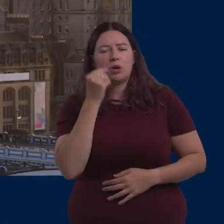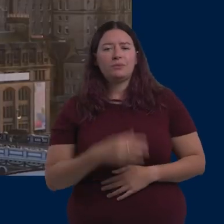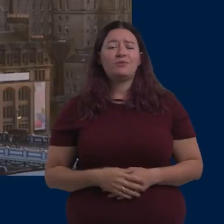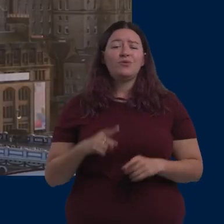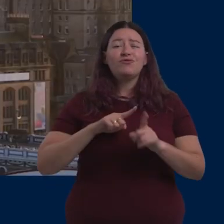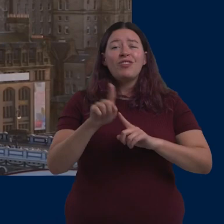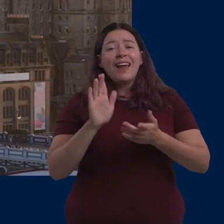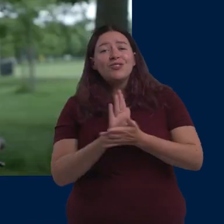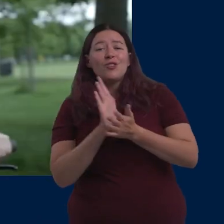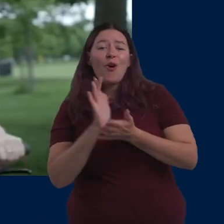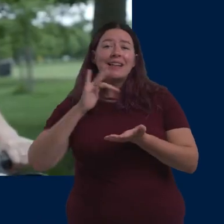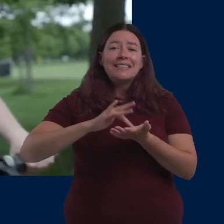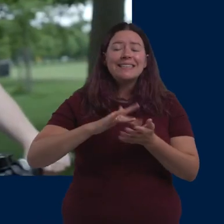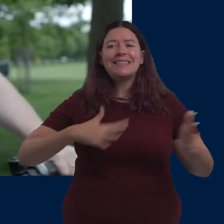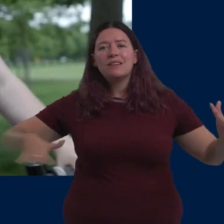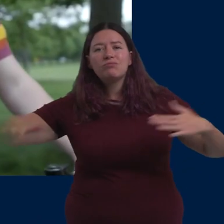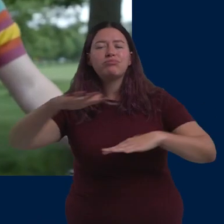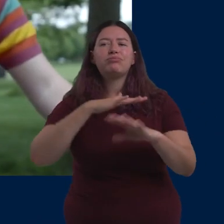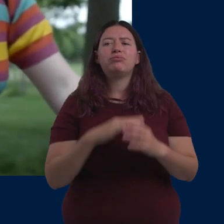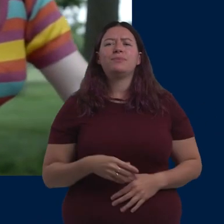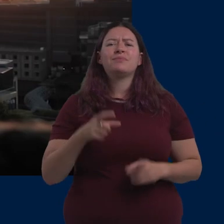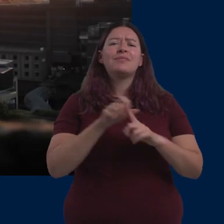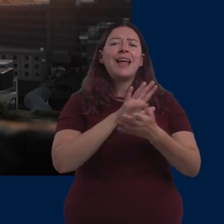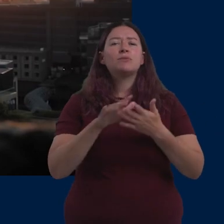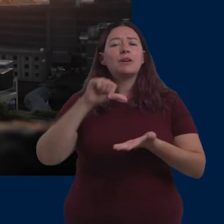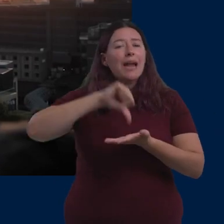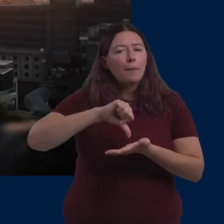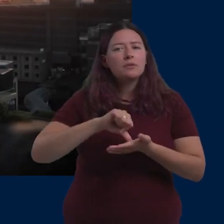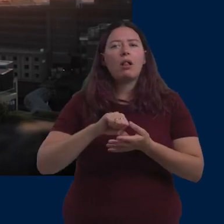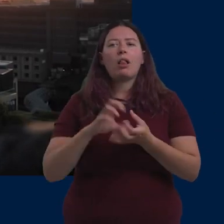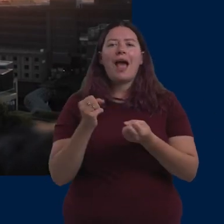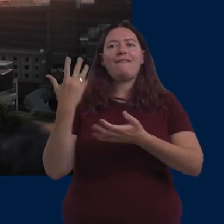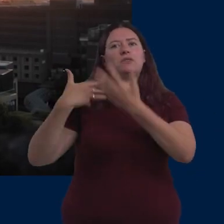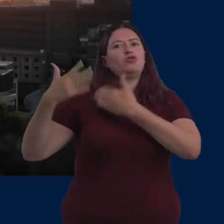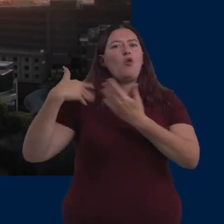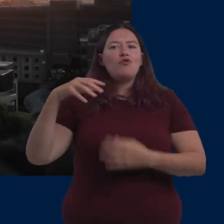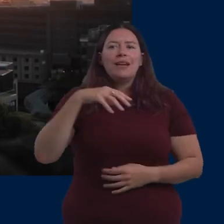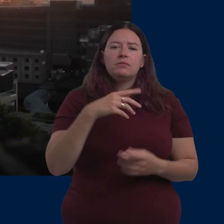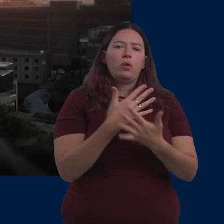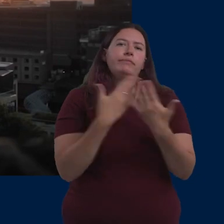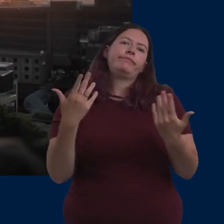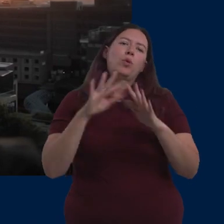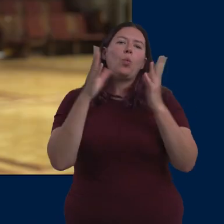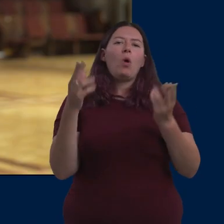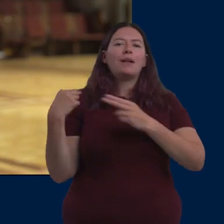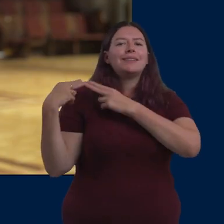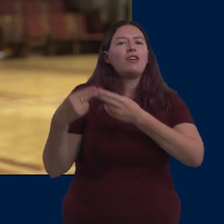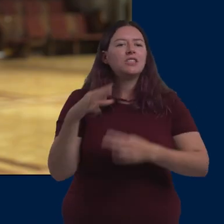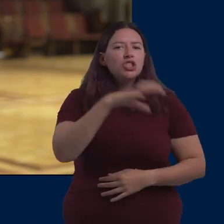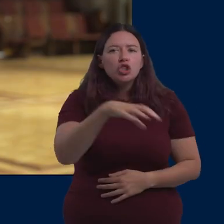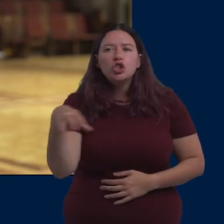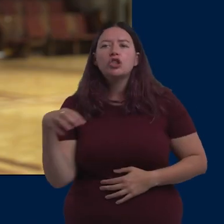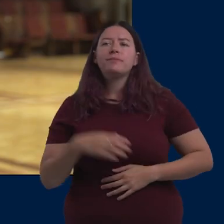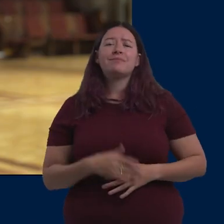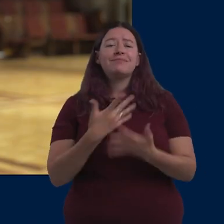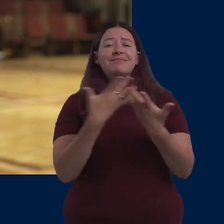to enjoy the city and the region. Edinburgh is a capital city, a historic place with World Heritage sites, many Harry